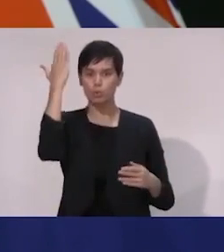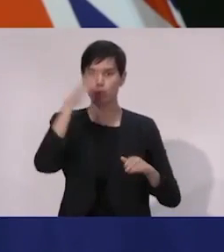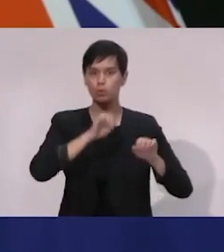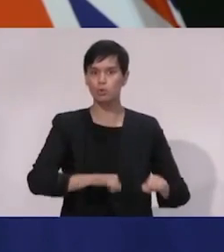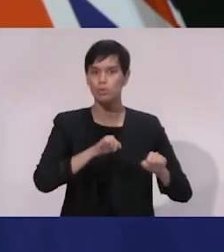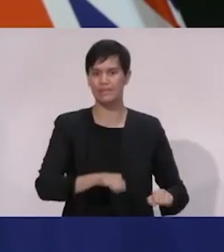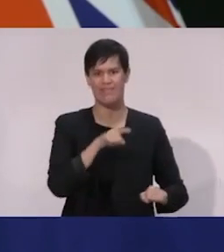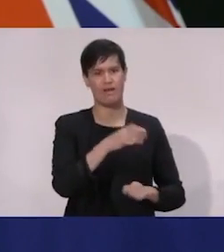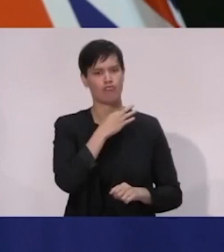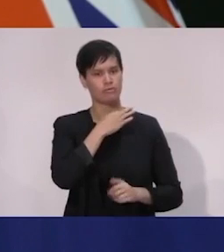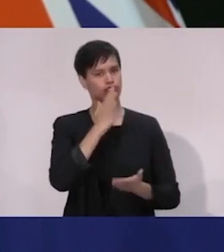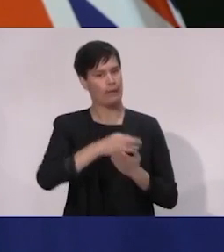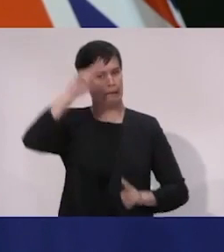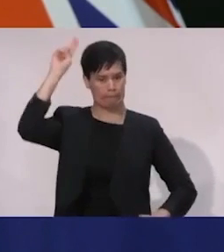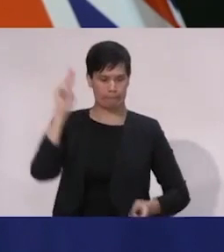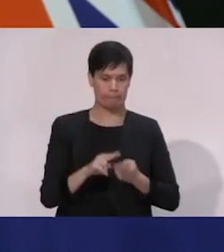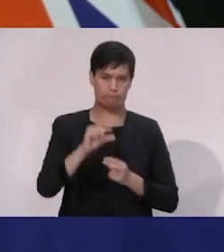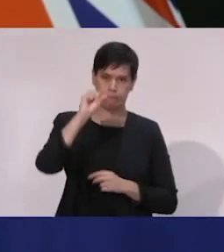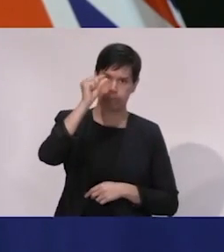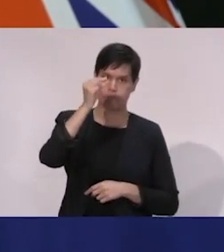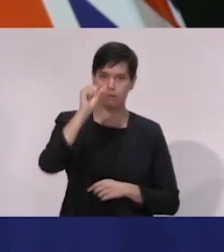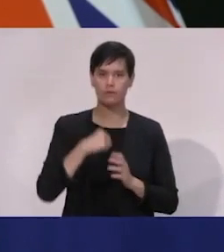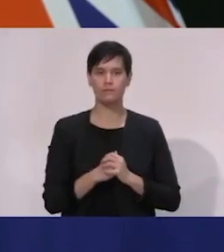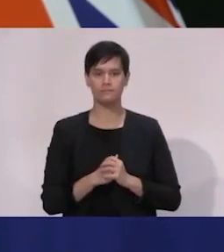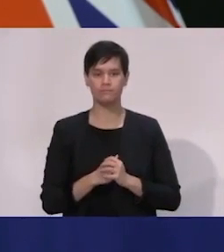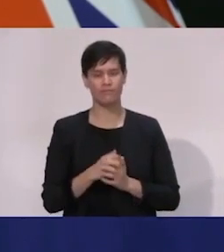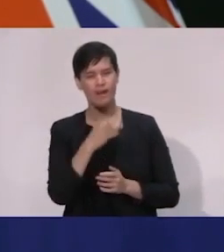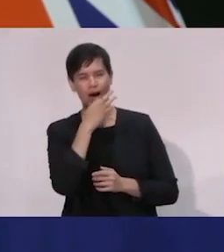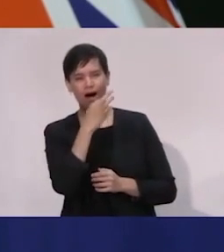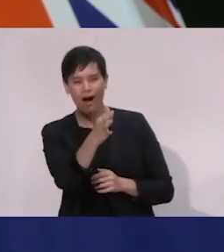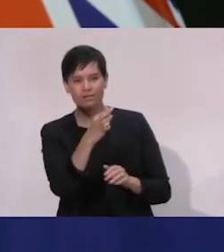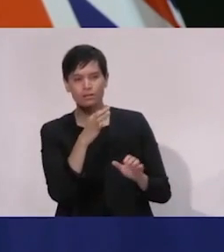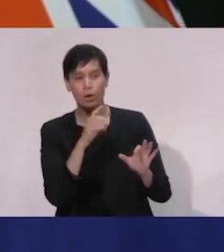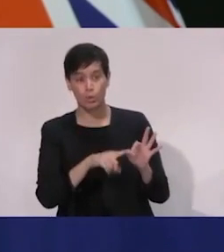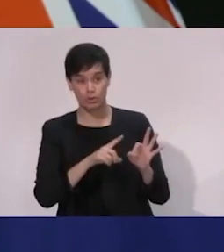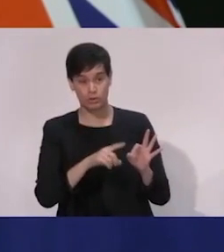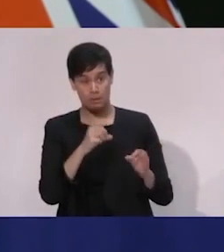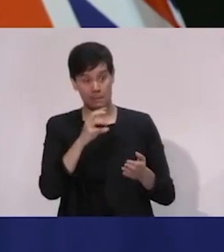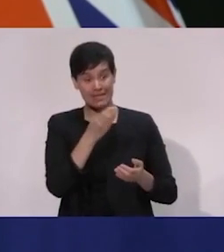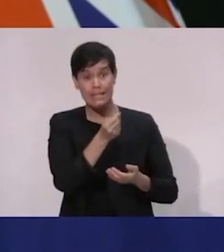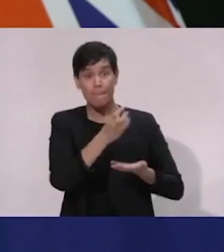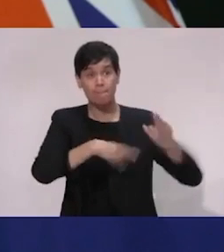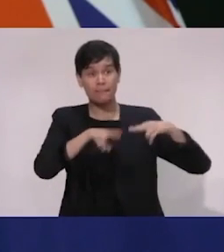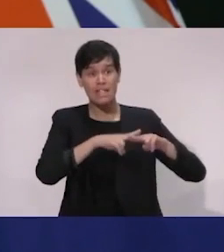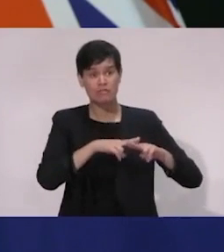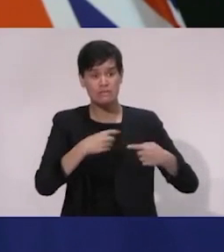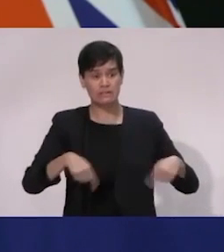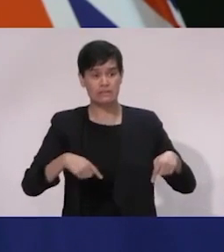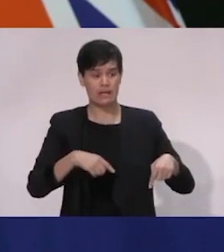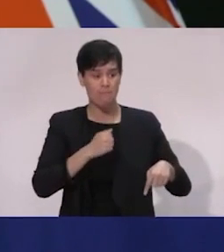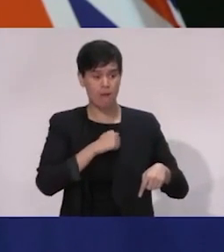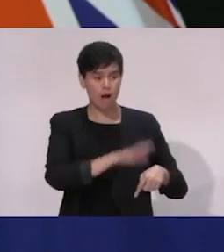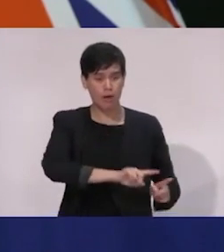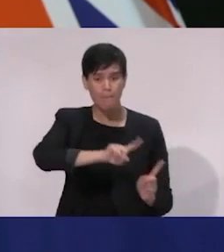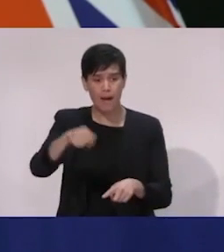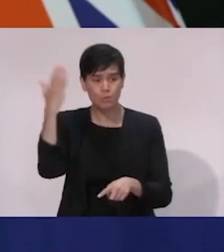Bloomfield, wanted to reassure any parents that might be nervous sending their kids back to school. Well, I hope that they will be reassured as well